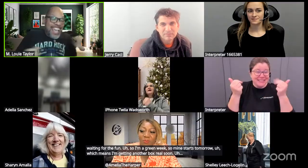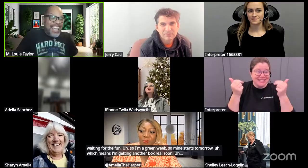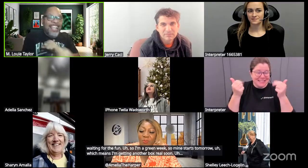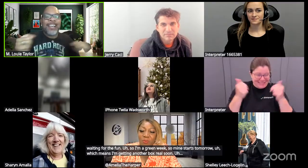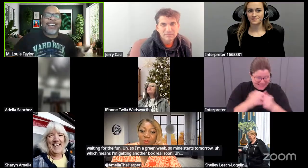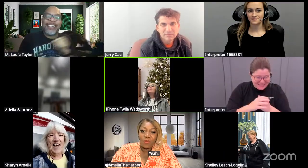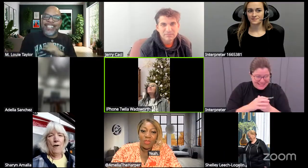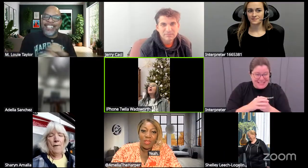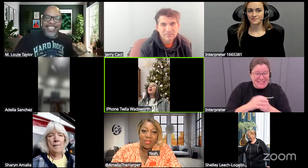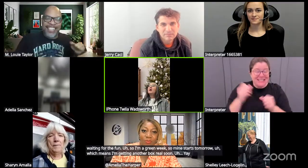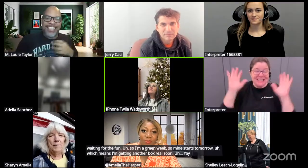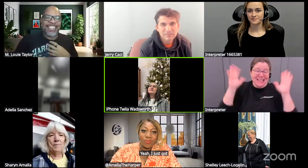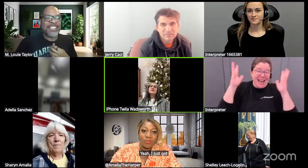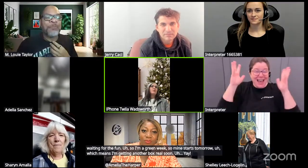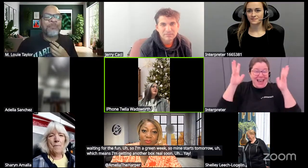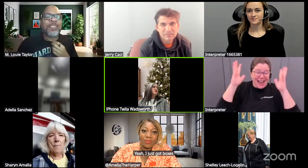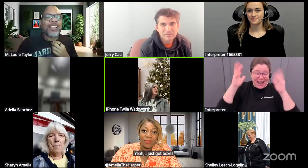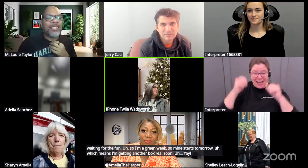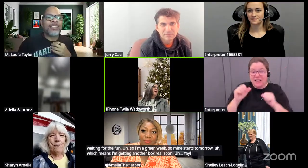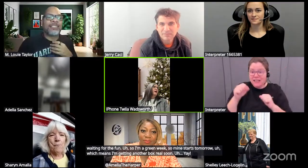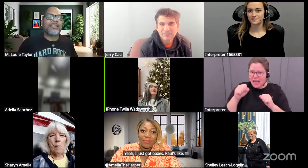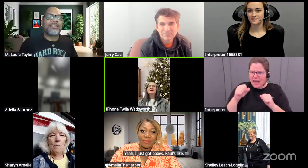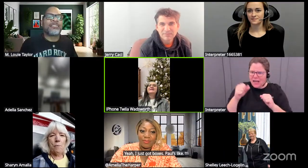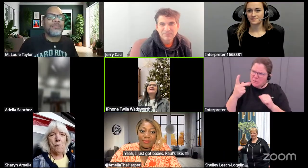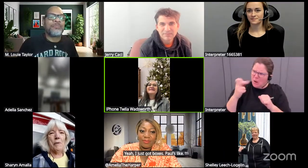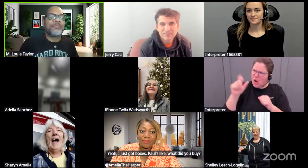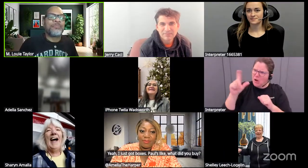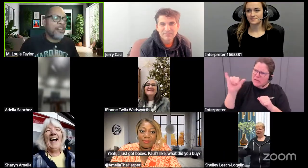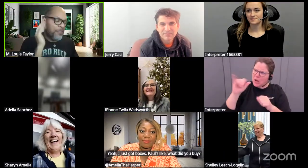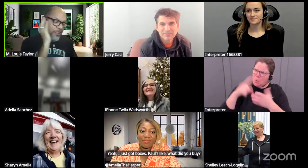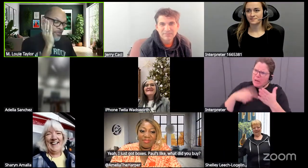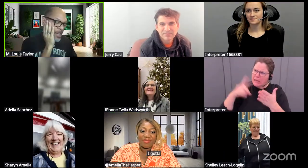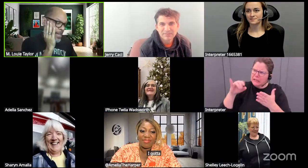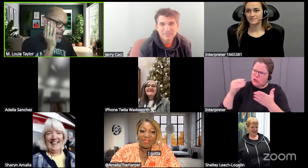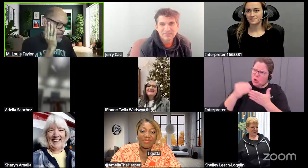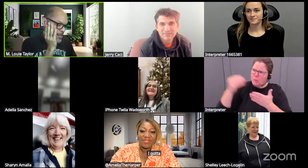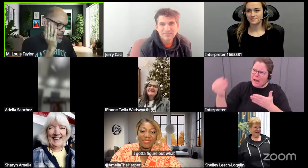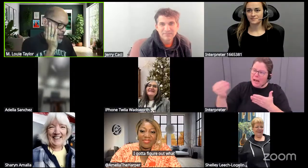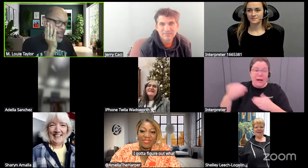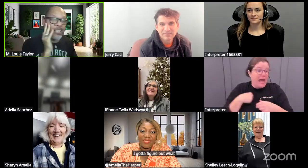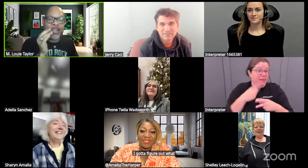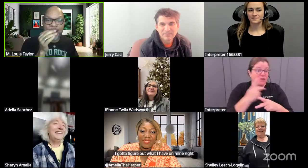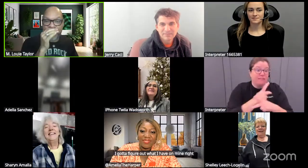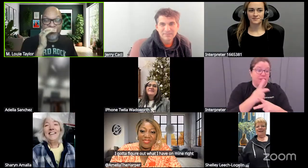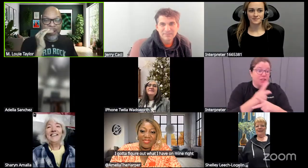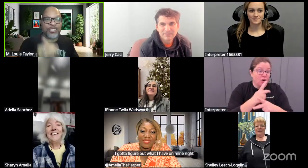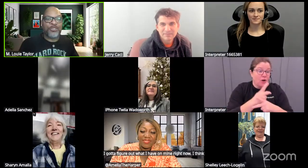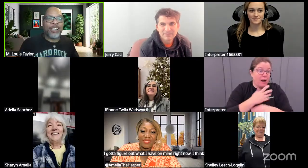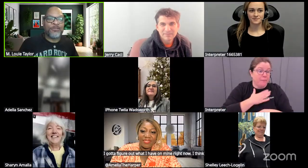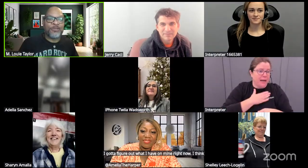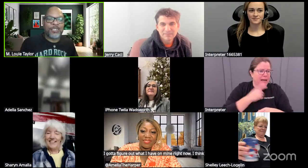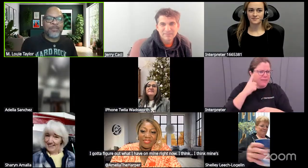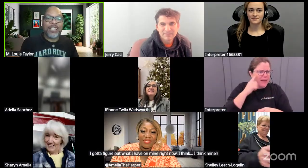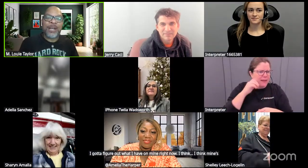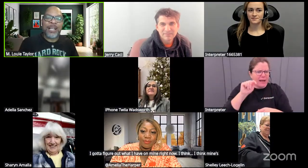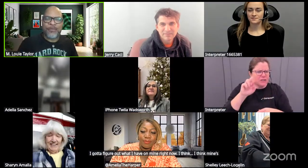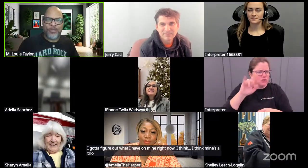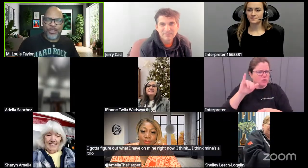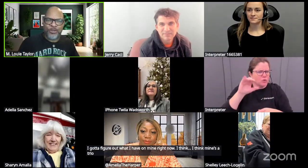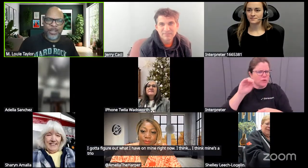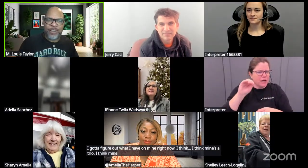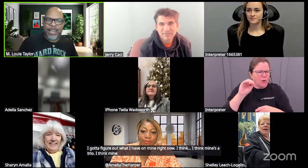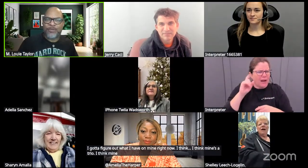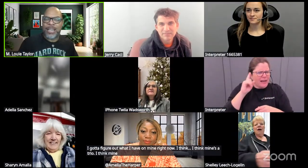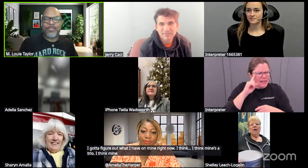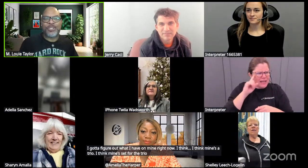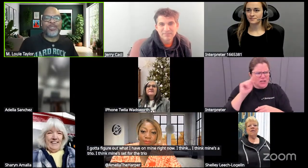Yeah, I Yay. just got box and Paul's like, "What did you buy?" I got to figure out what I have on mine right now. I think mine's a trio. I think mine's set for the